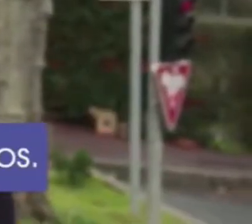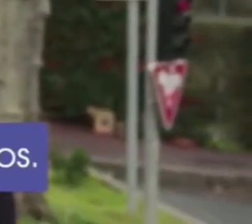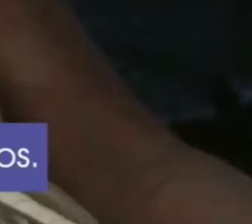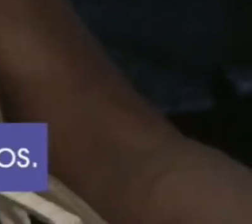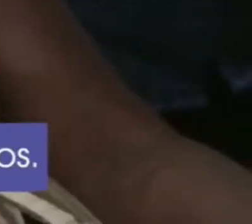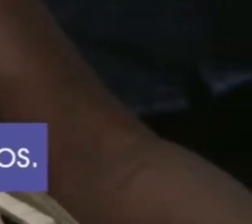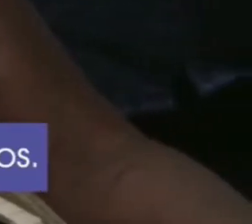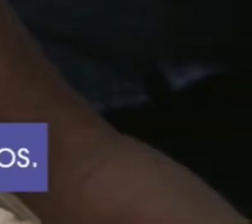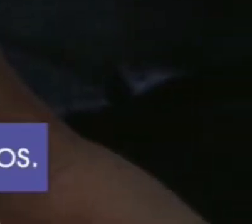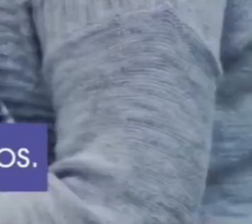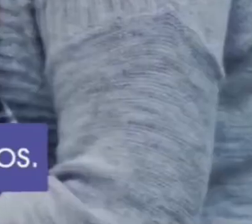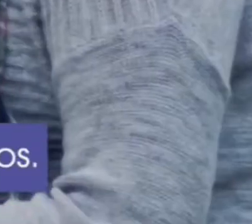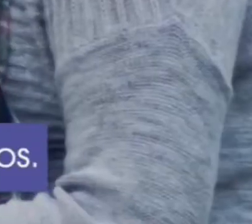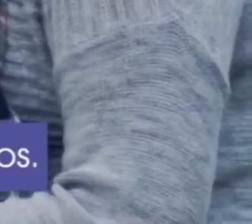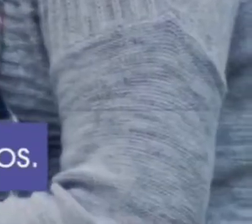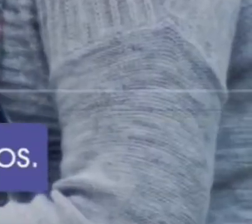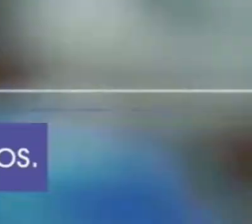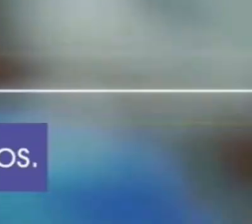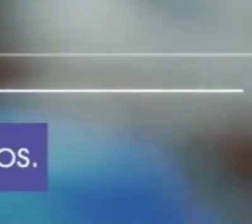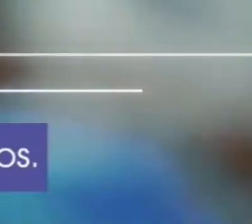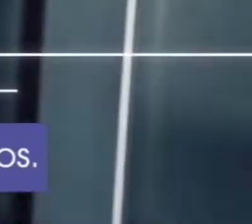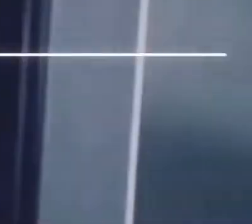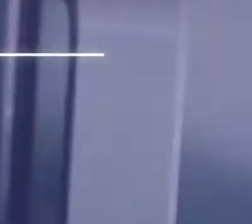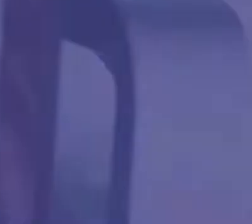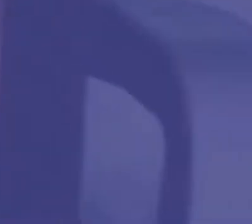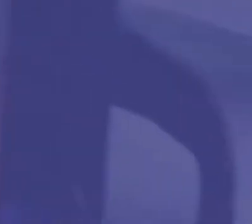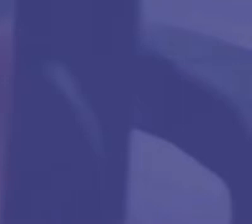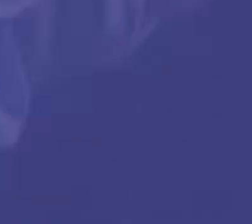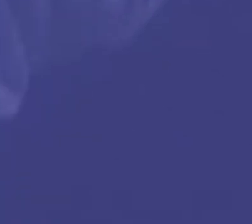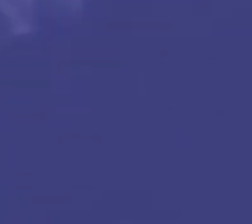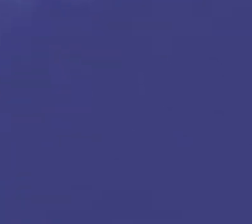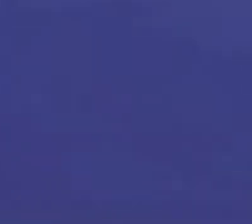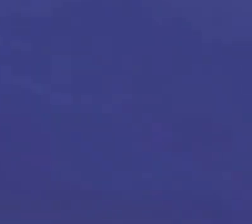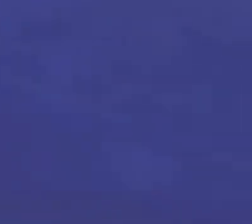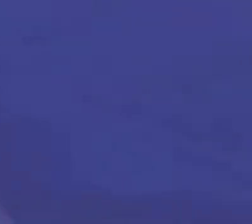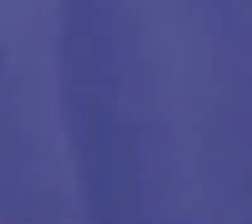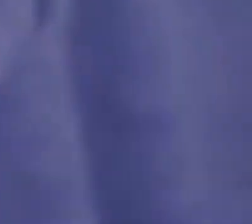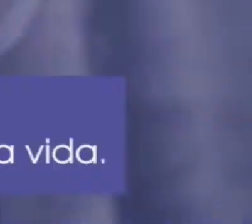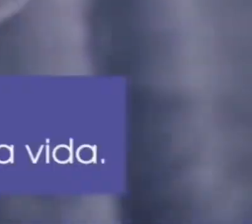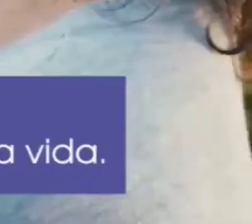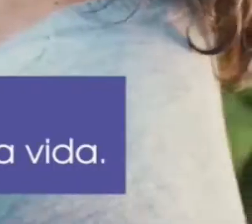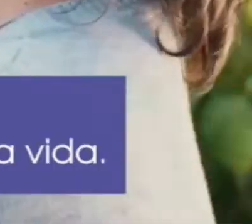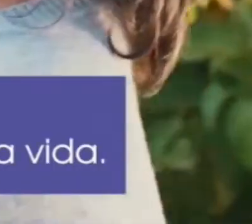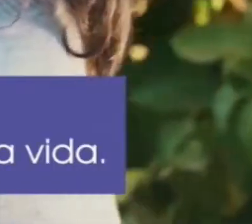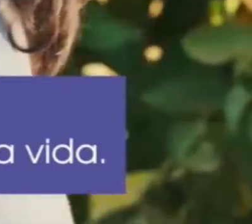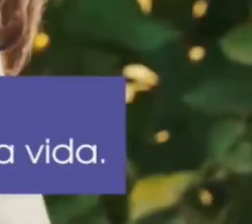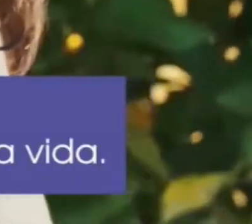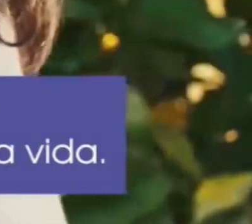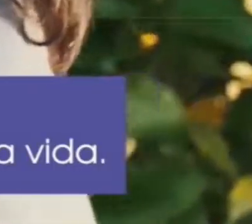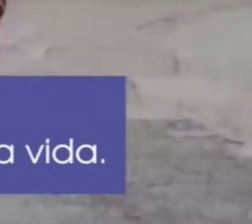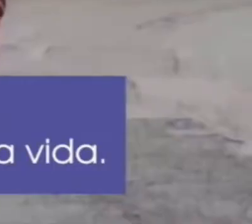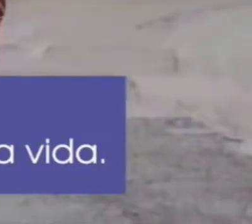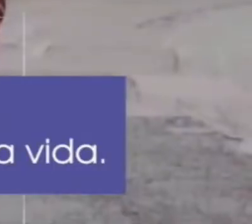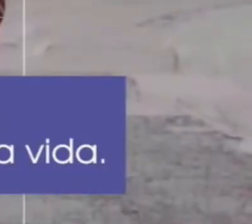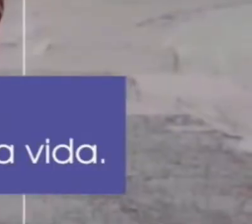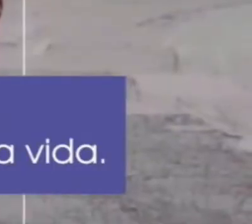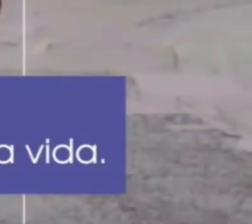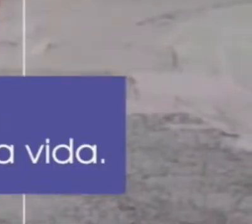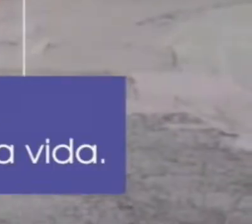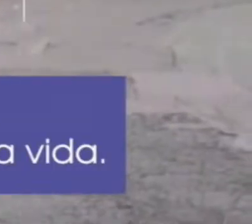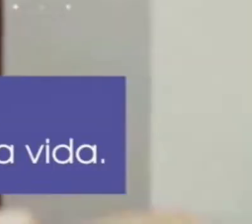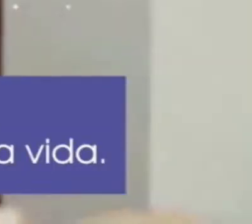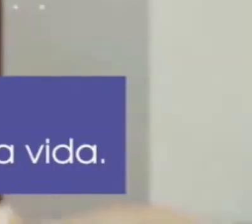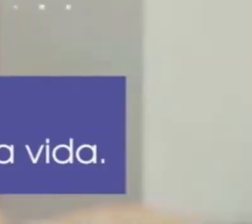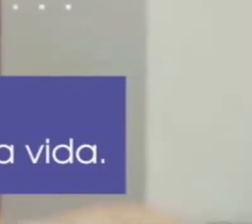Patients inspire us to pioneer. We are Sanofi. At Sanofi, our passion is